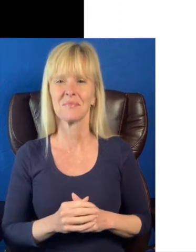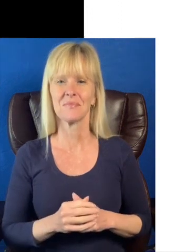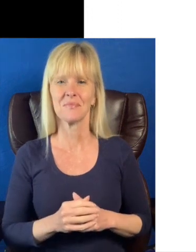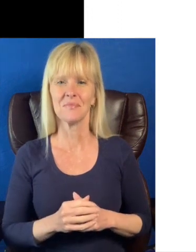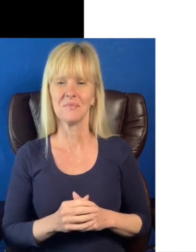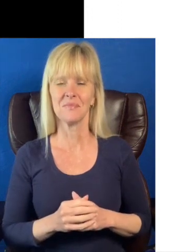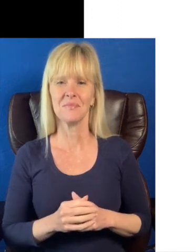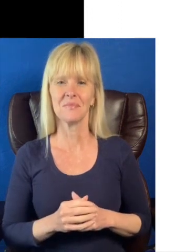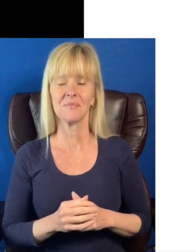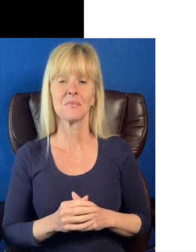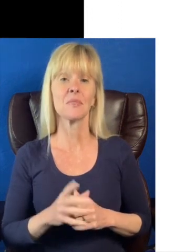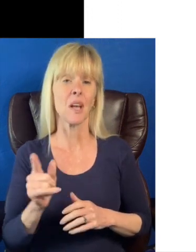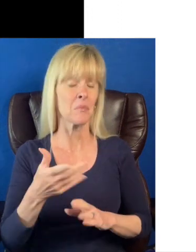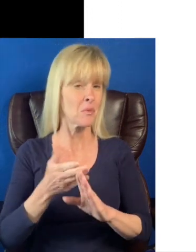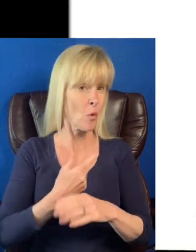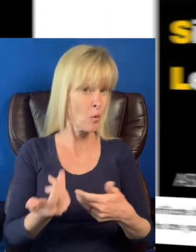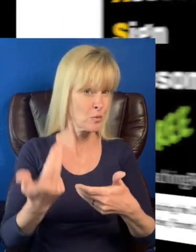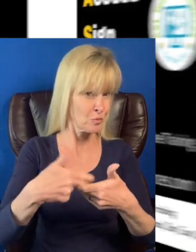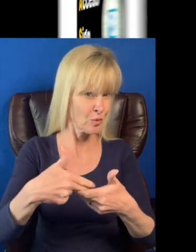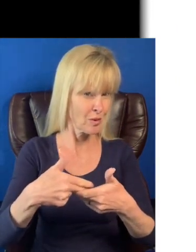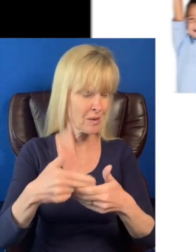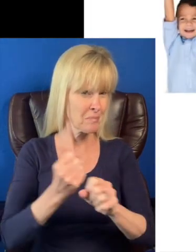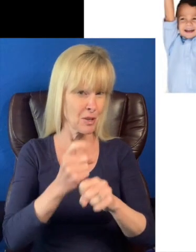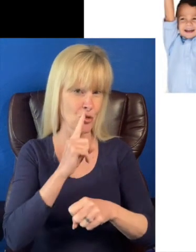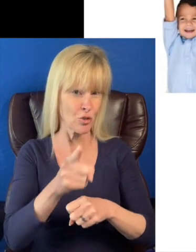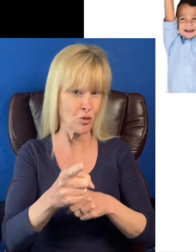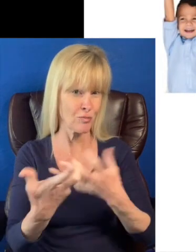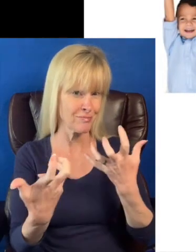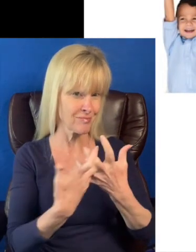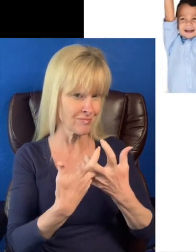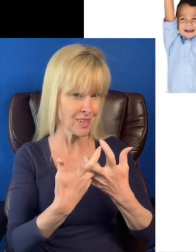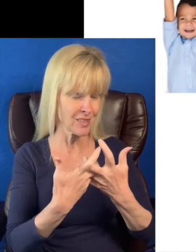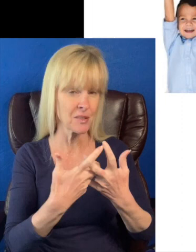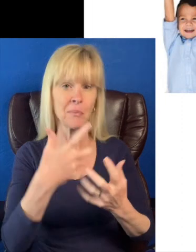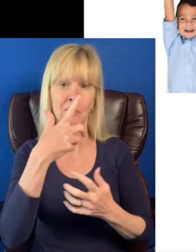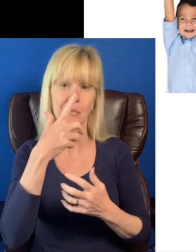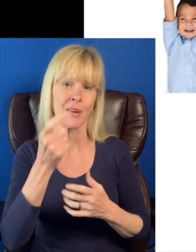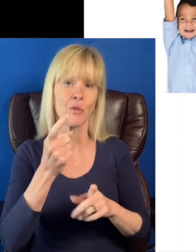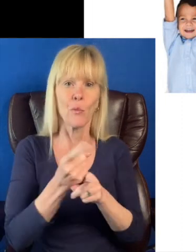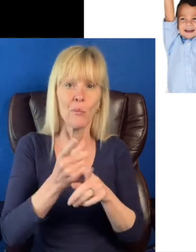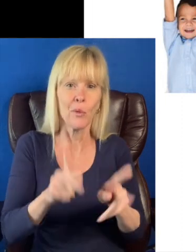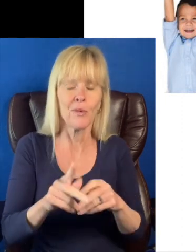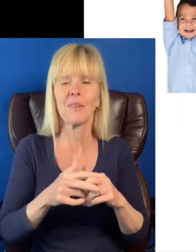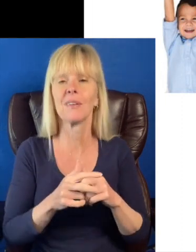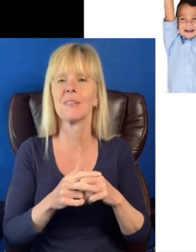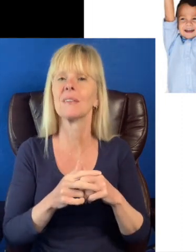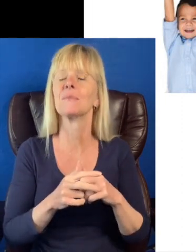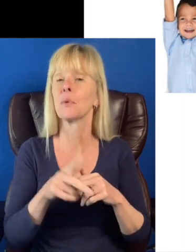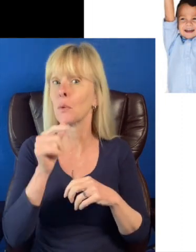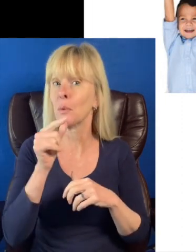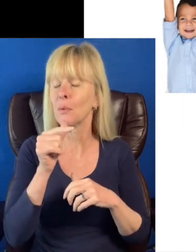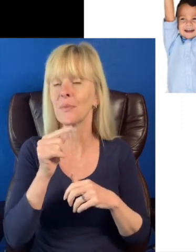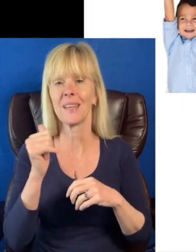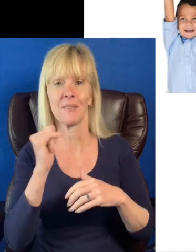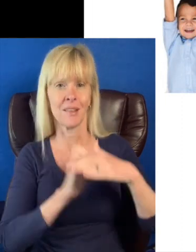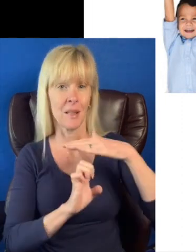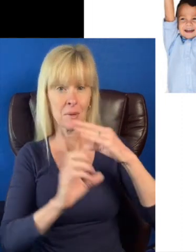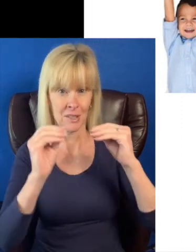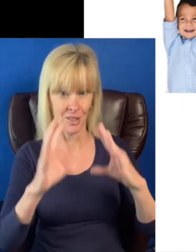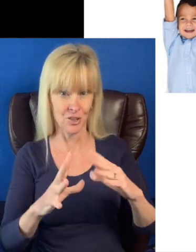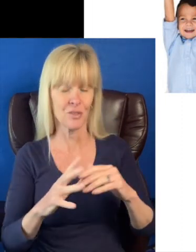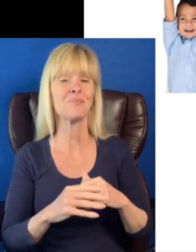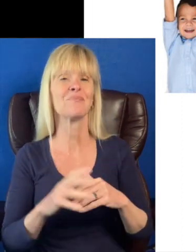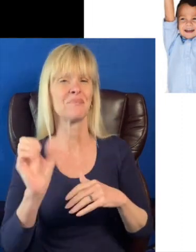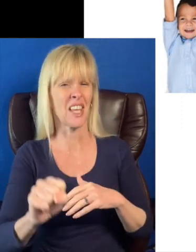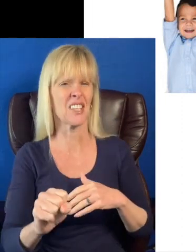Resources.com. Now, before you join, I want to make sure you're in this because you're the right person. If you are an